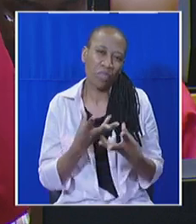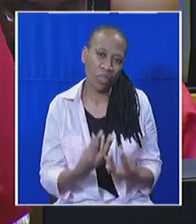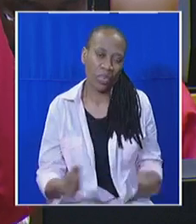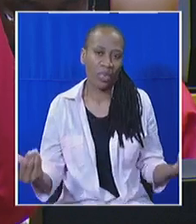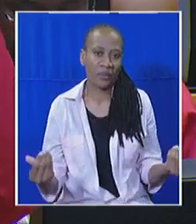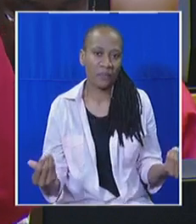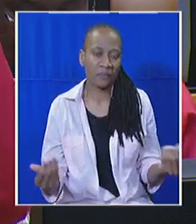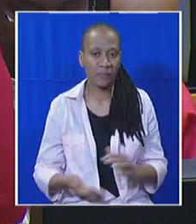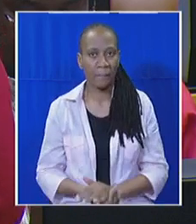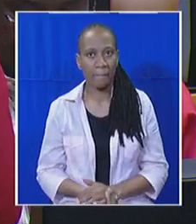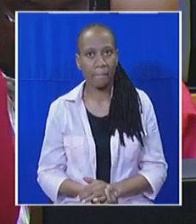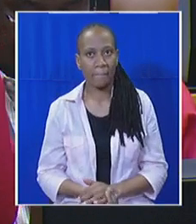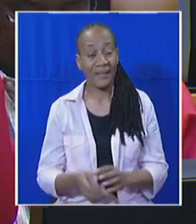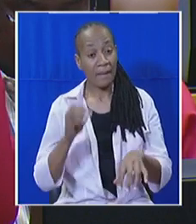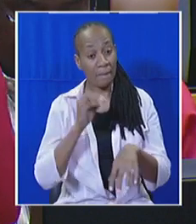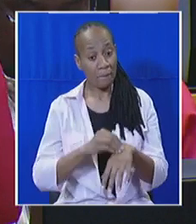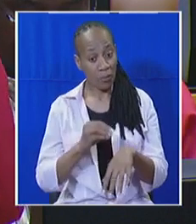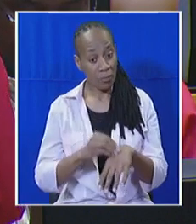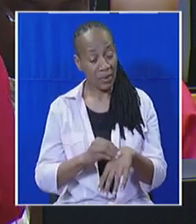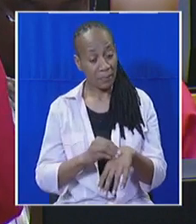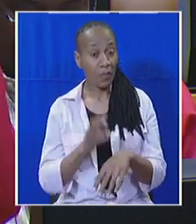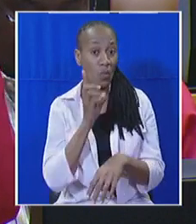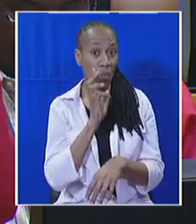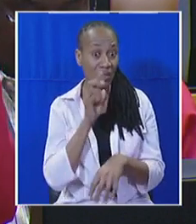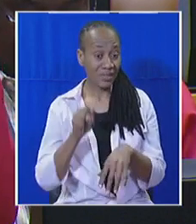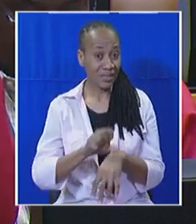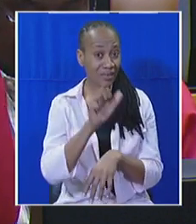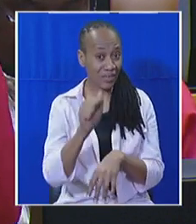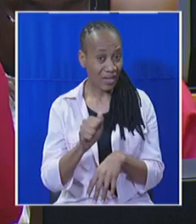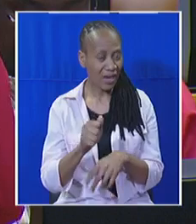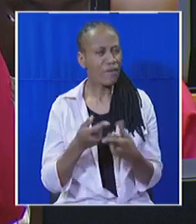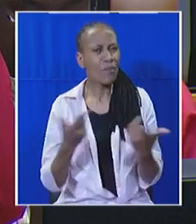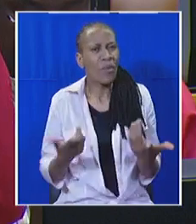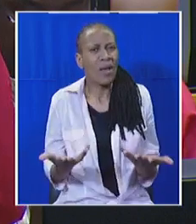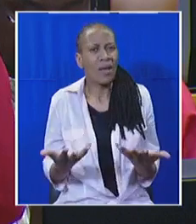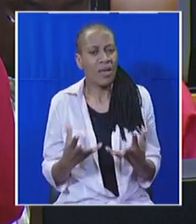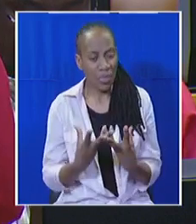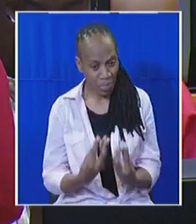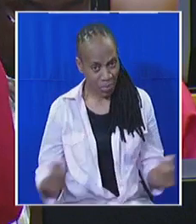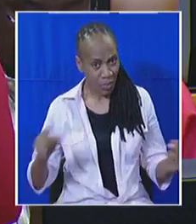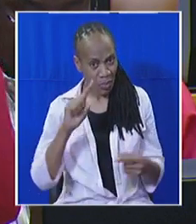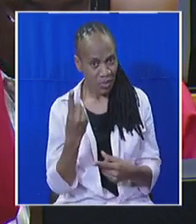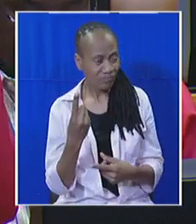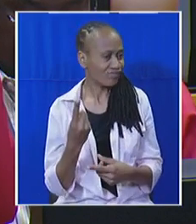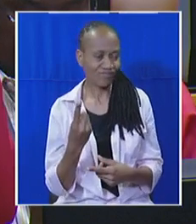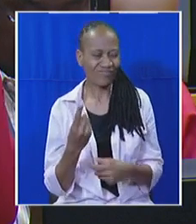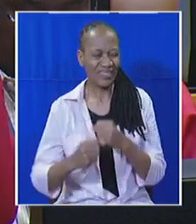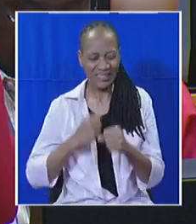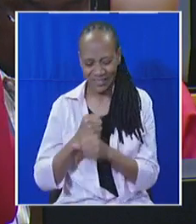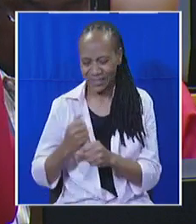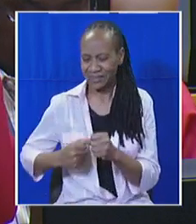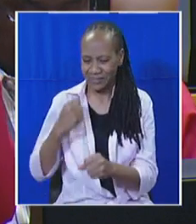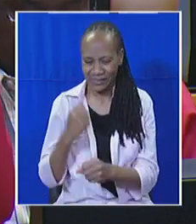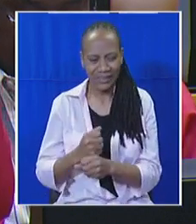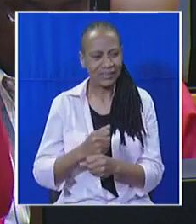Acknowledges that the impending water crisis in this country is not only as a result of drought, but mainly as a result of years of neglect of water infrastructure